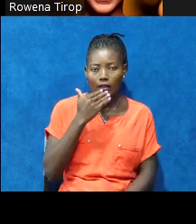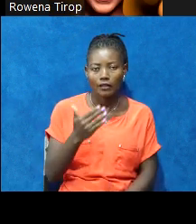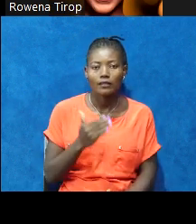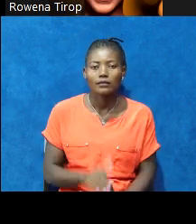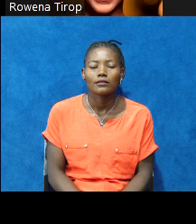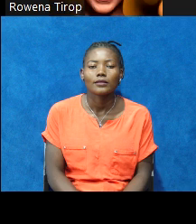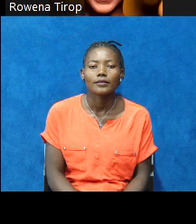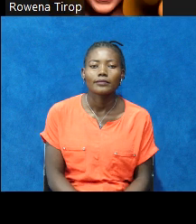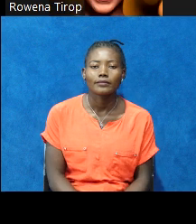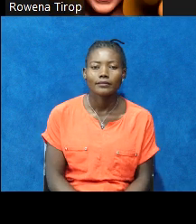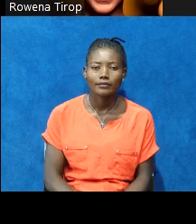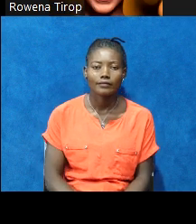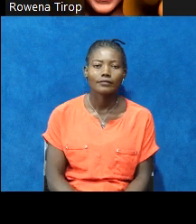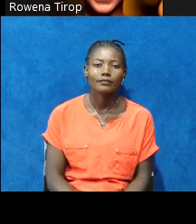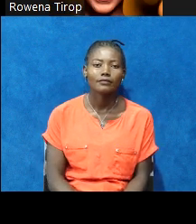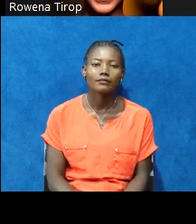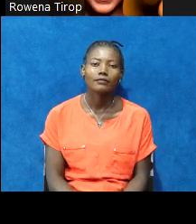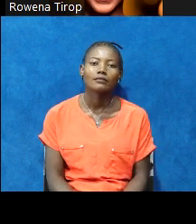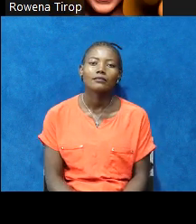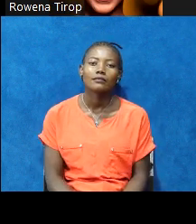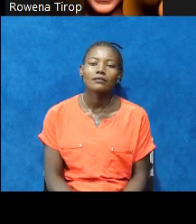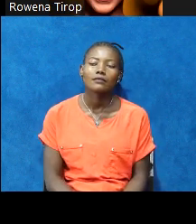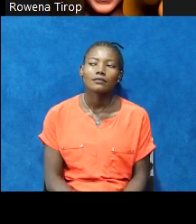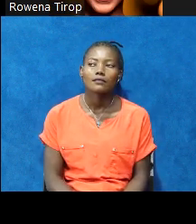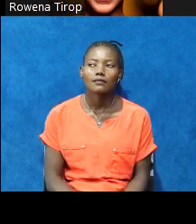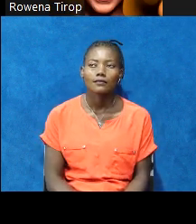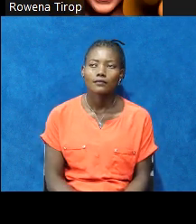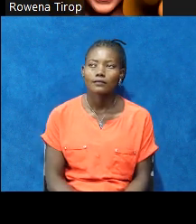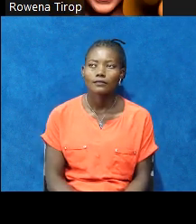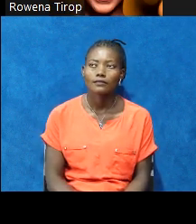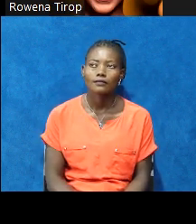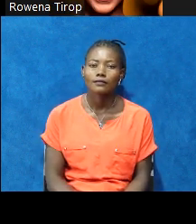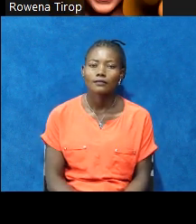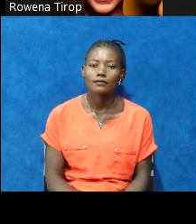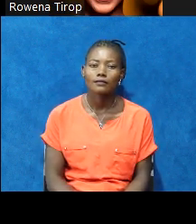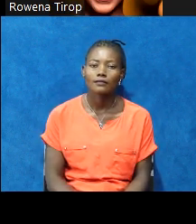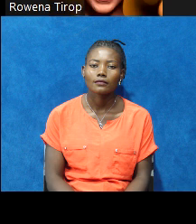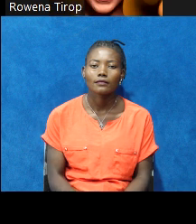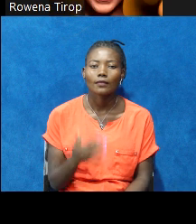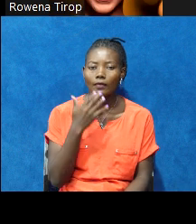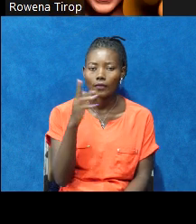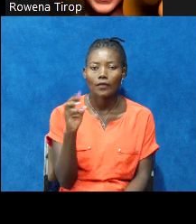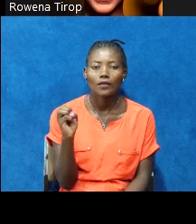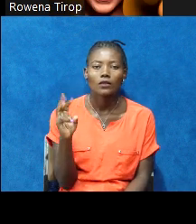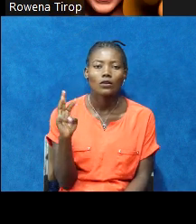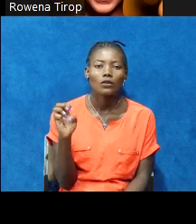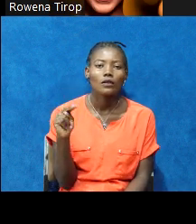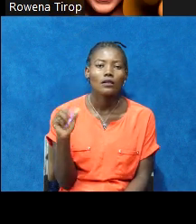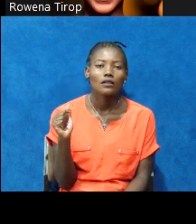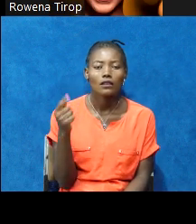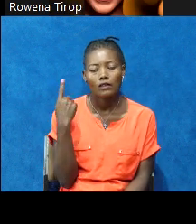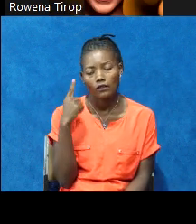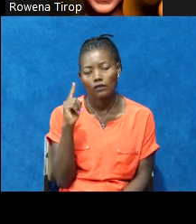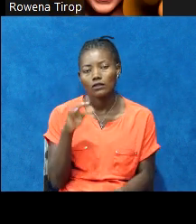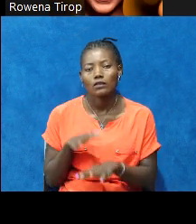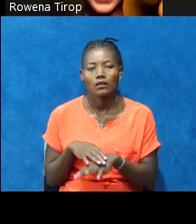Thank you. Thank you, Rowena. for such